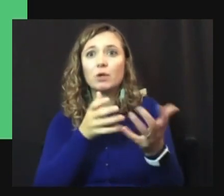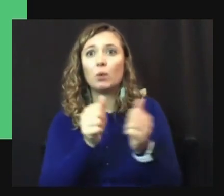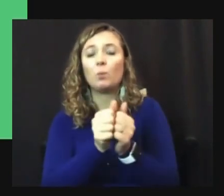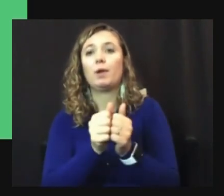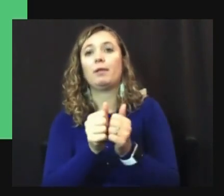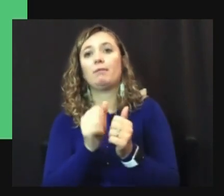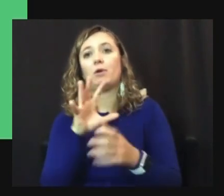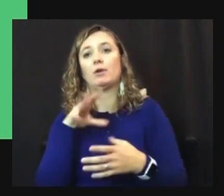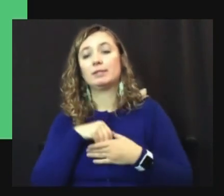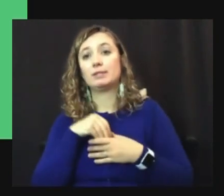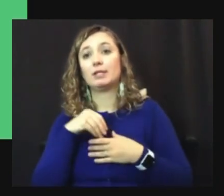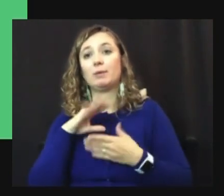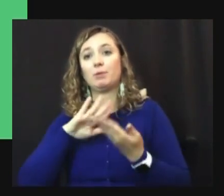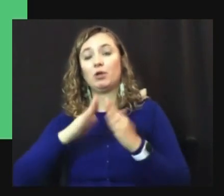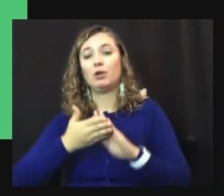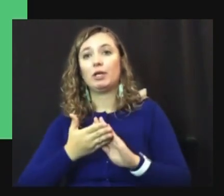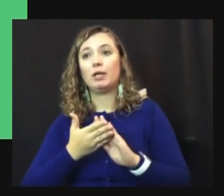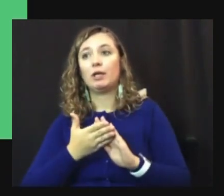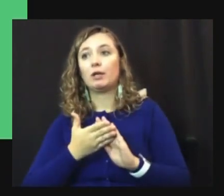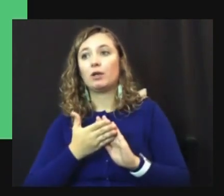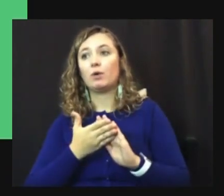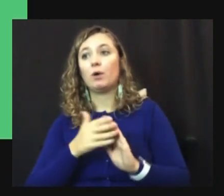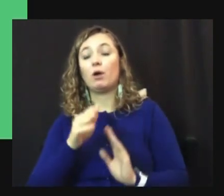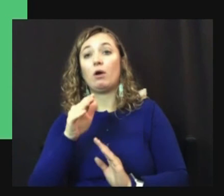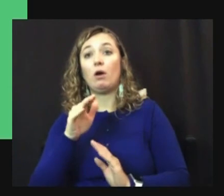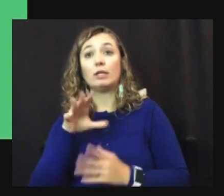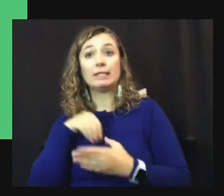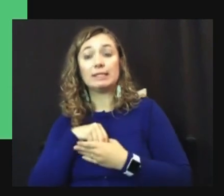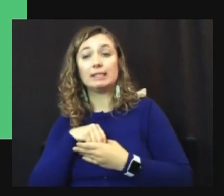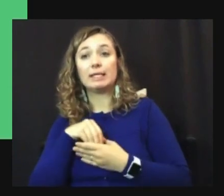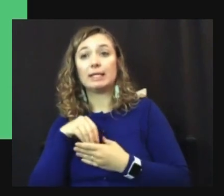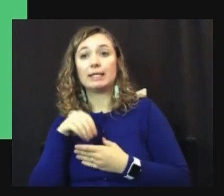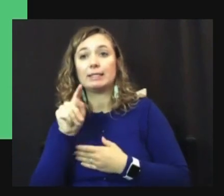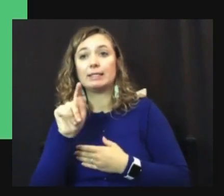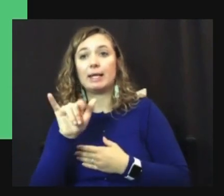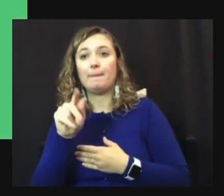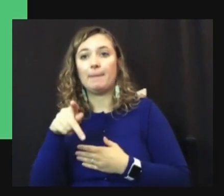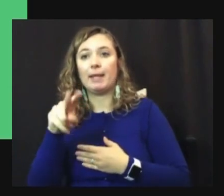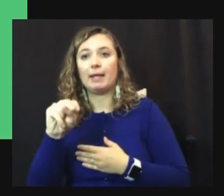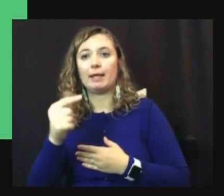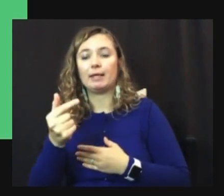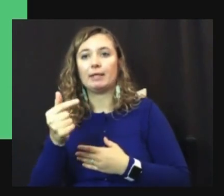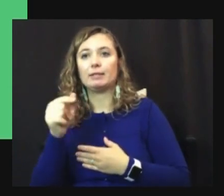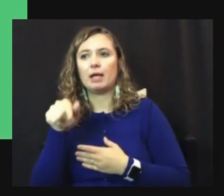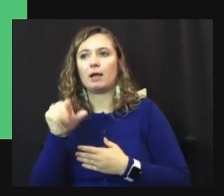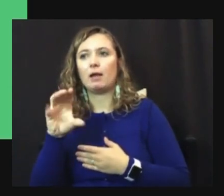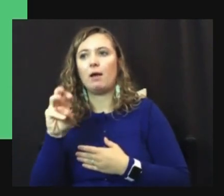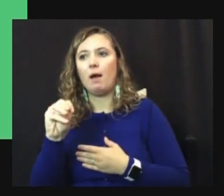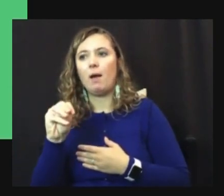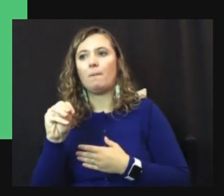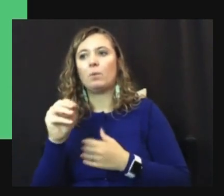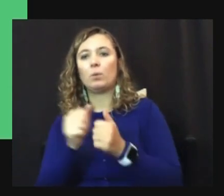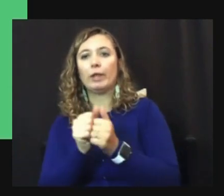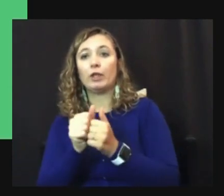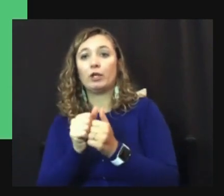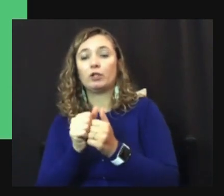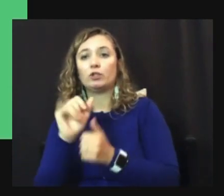autistictyping.com, that's Jules Edwards. She has an amazing list of